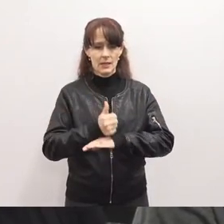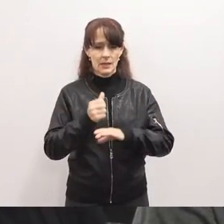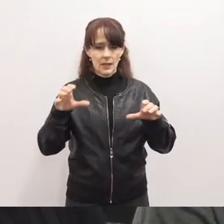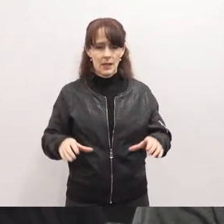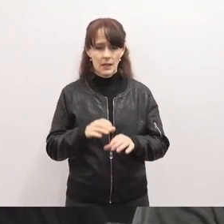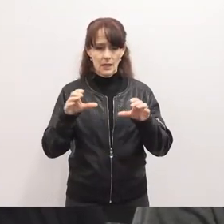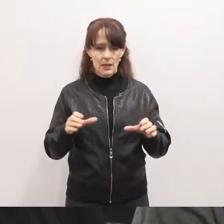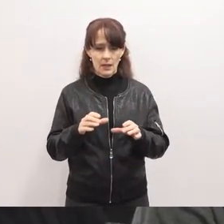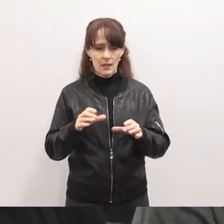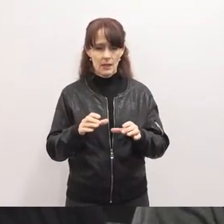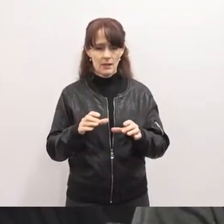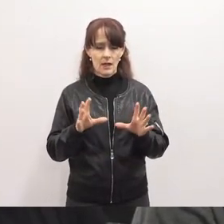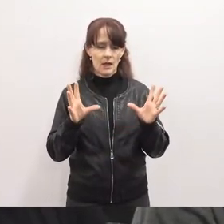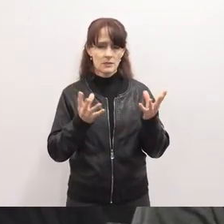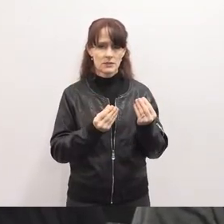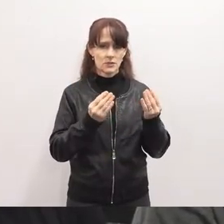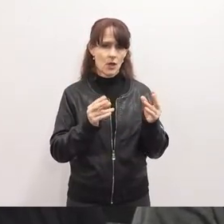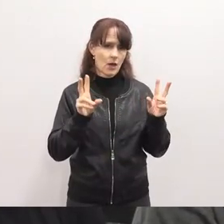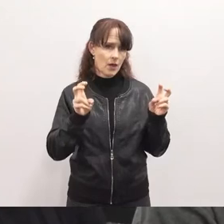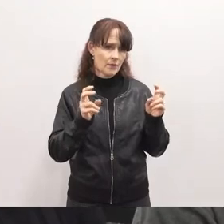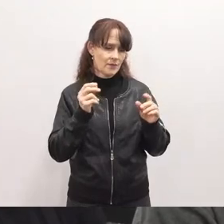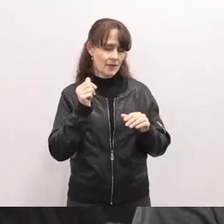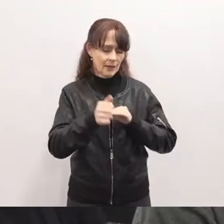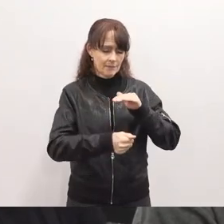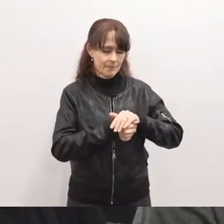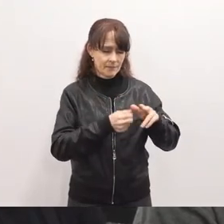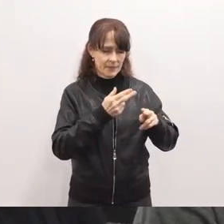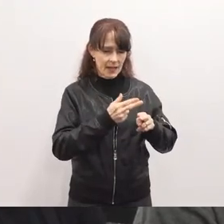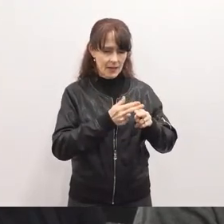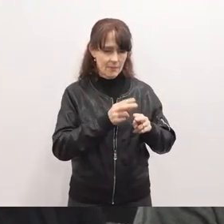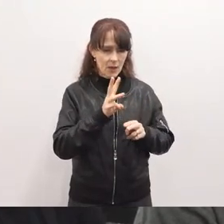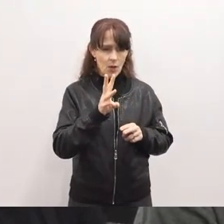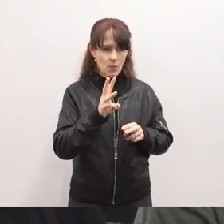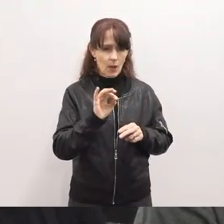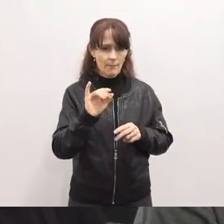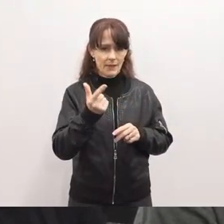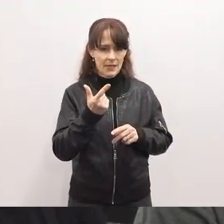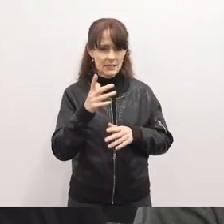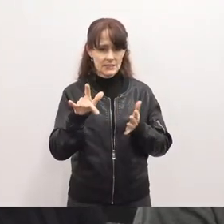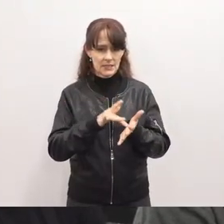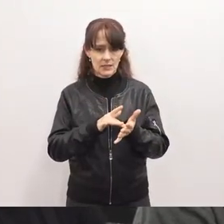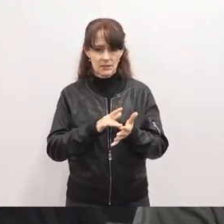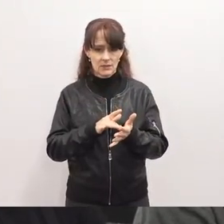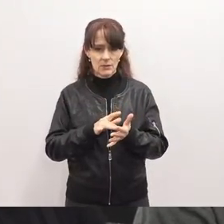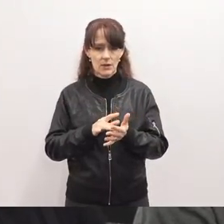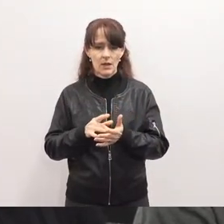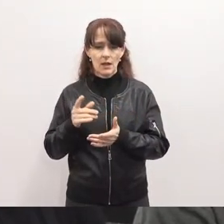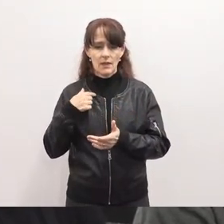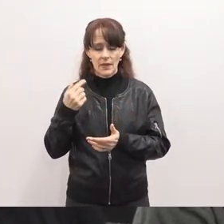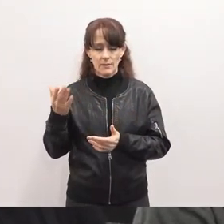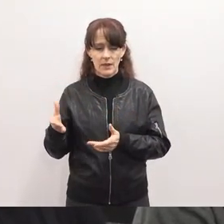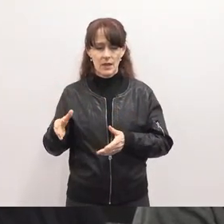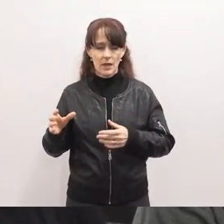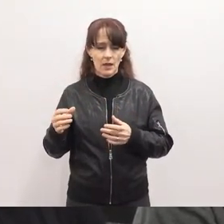a gentler name like Wellbeing Center, while covering the fact that Planned Parenthood employees would be on campus with a fresh opportunity to sales